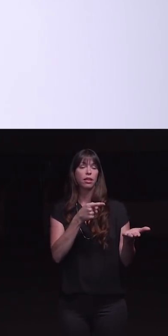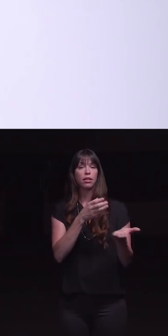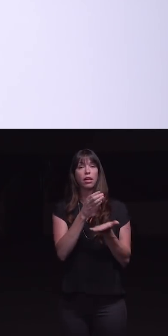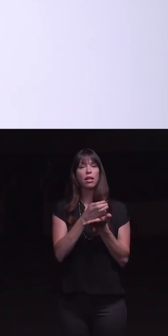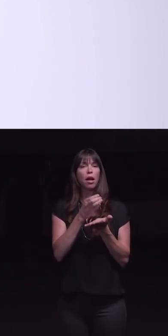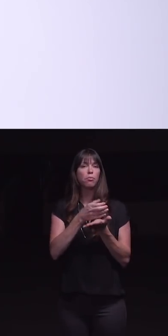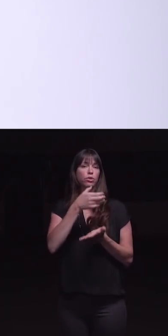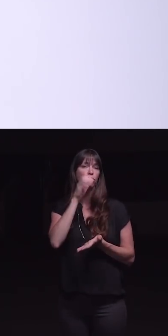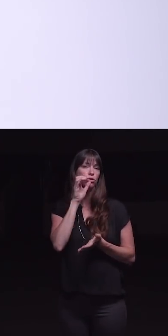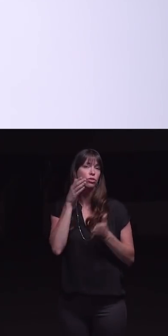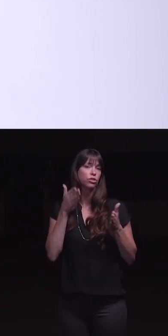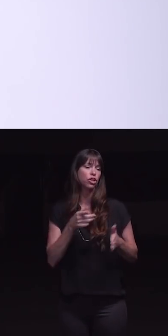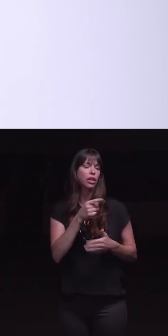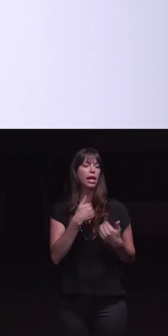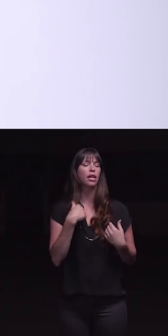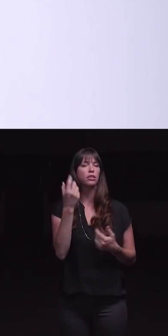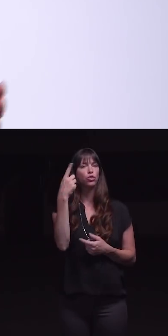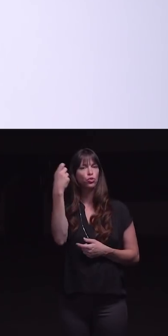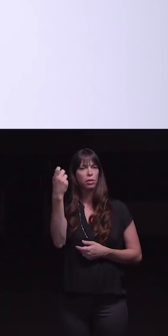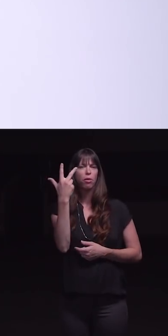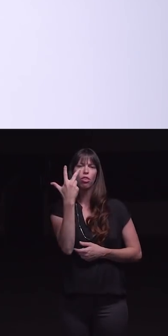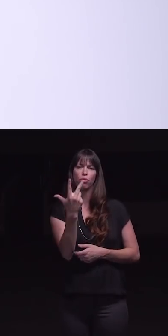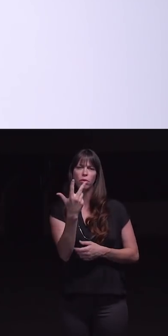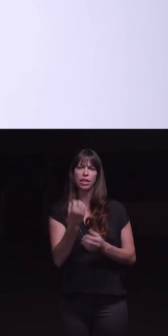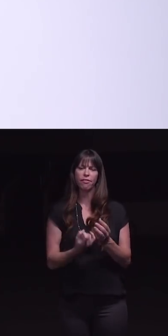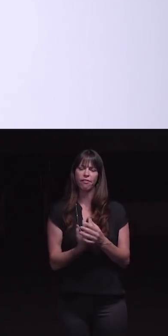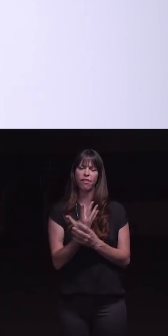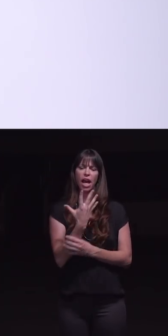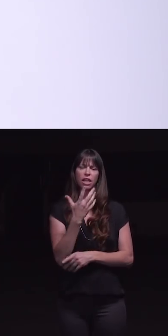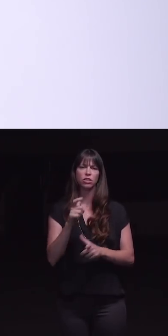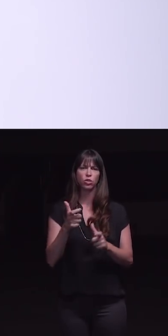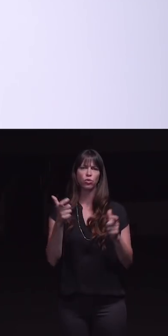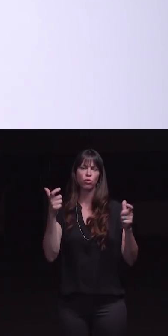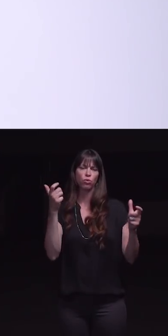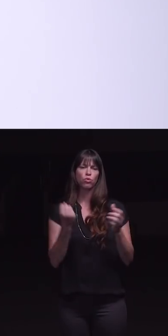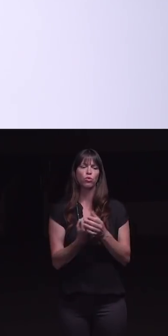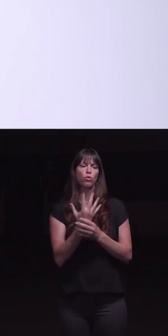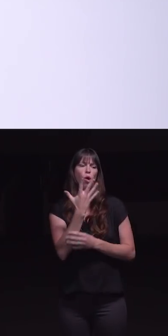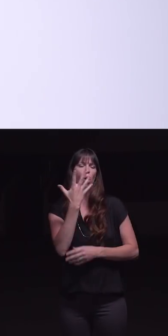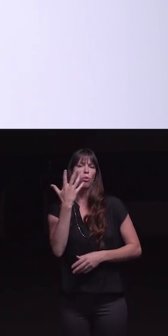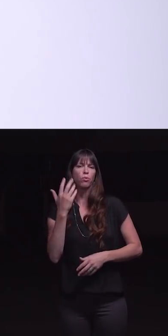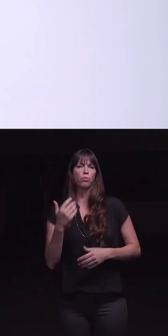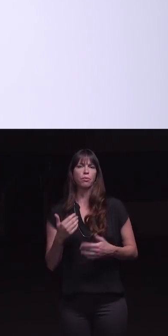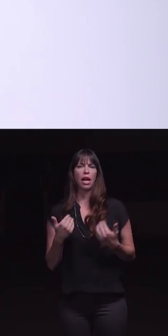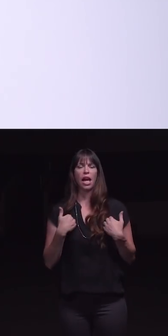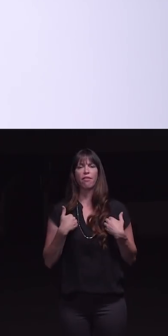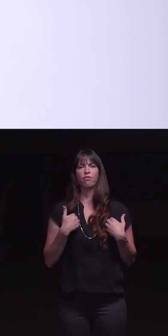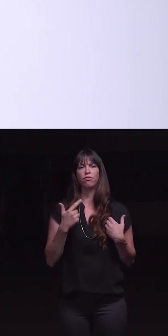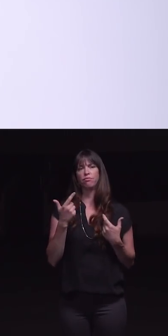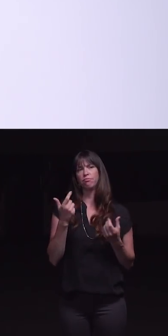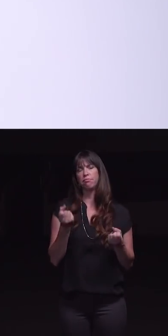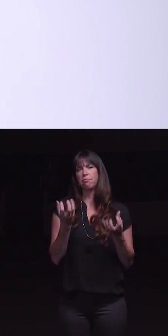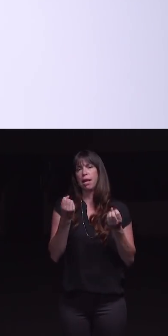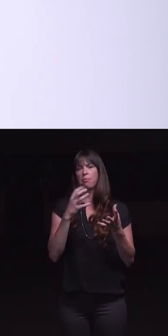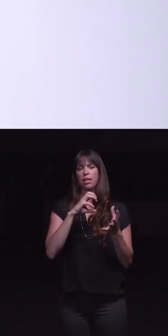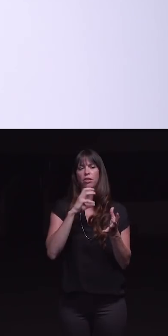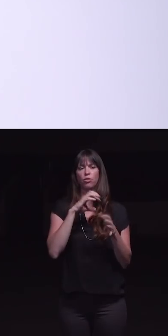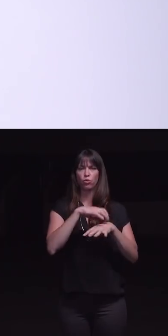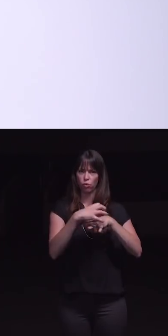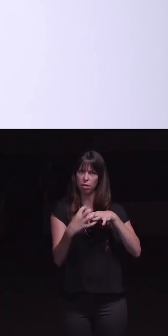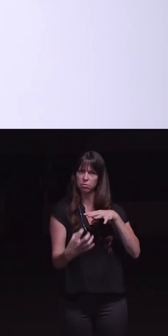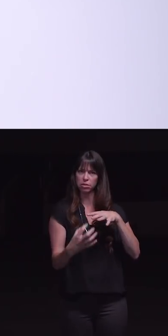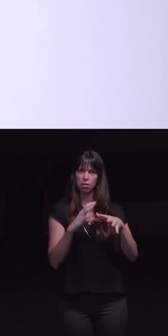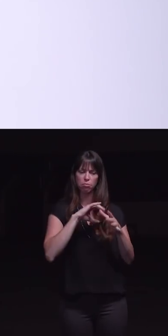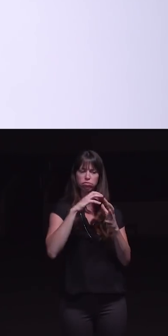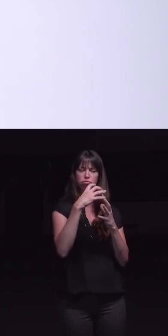a dream about three vines. And they grow up and instantly they produce these luscious clusters of grapes. And he takes